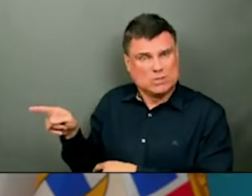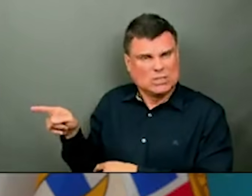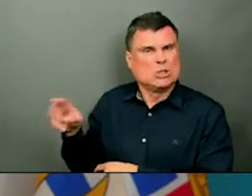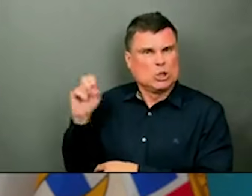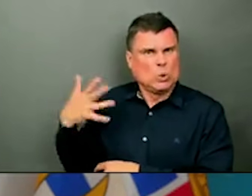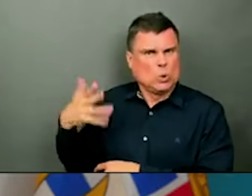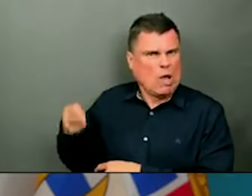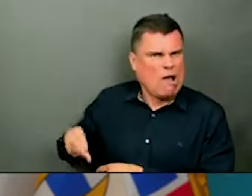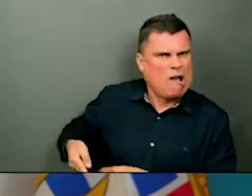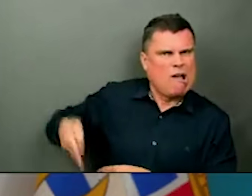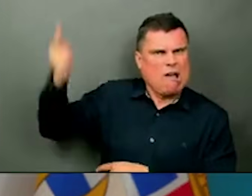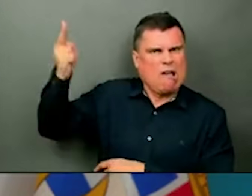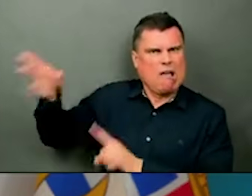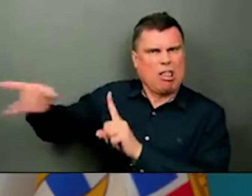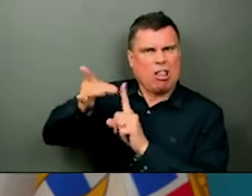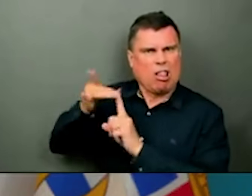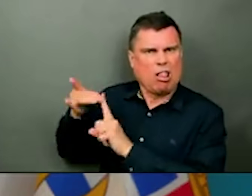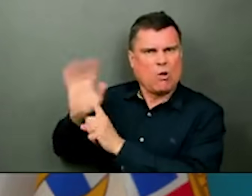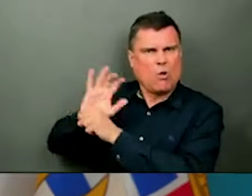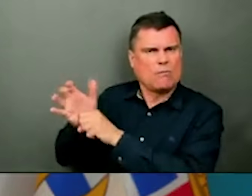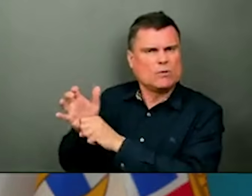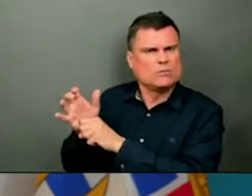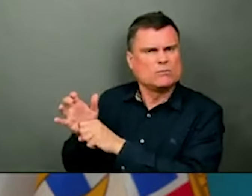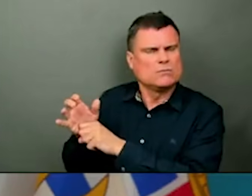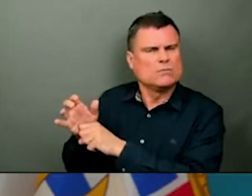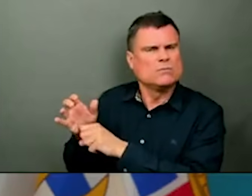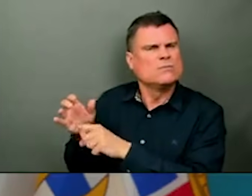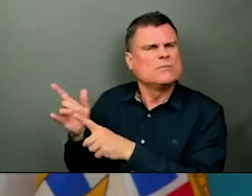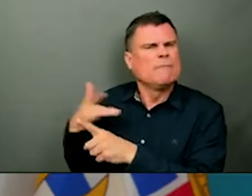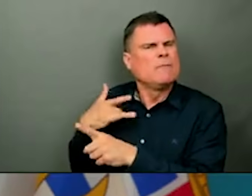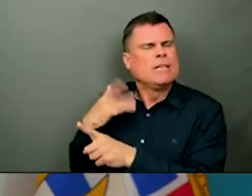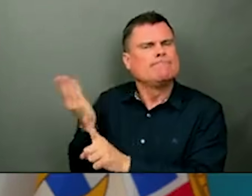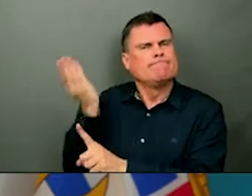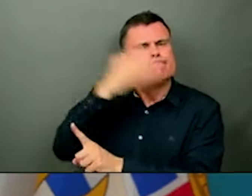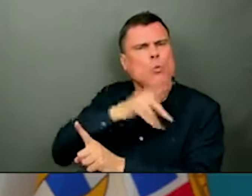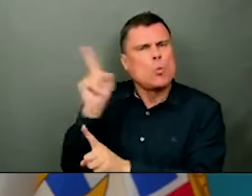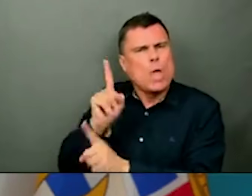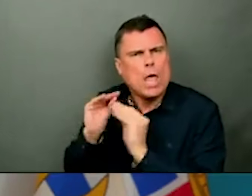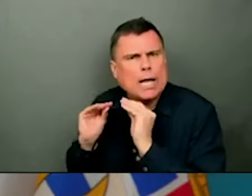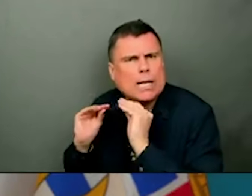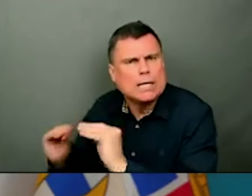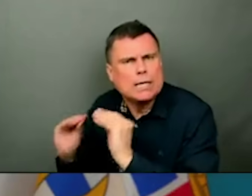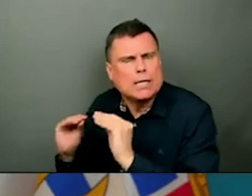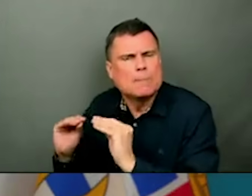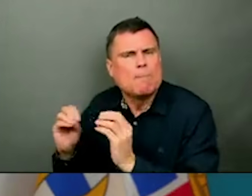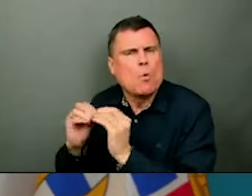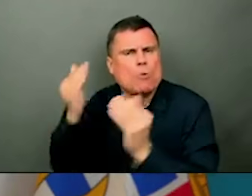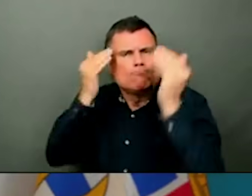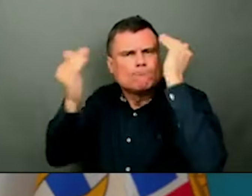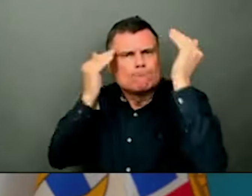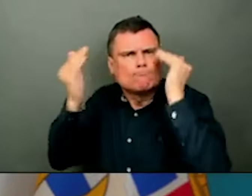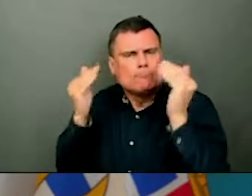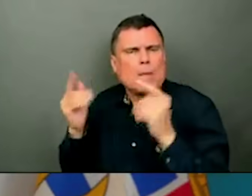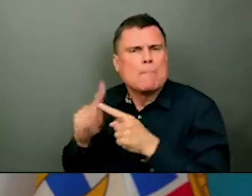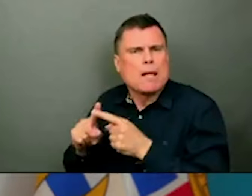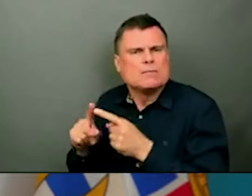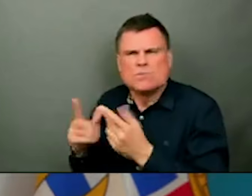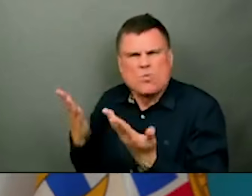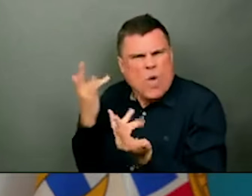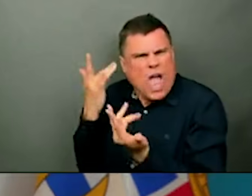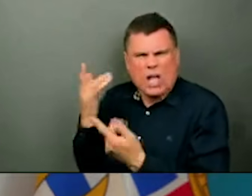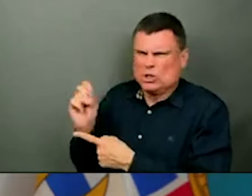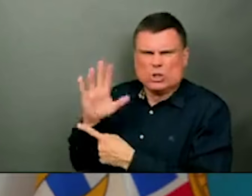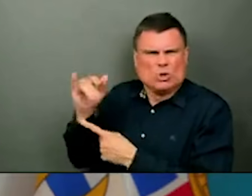missed, either with educating people, with getting to communities, with making it easy for them to get their vaccination and follow protocols. What is being